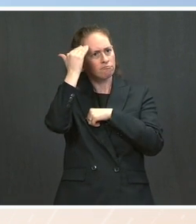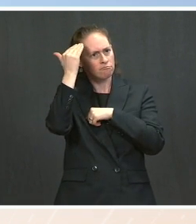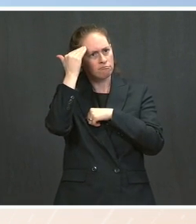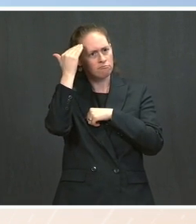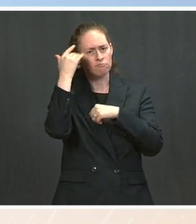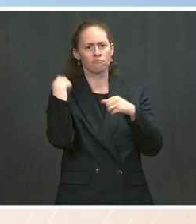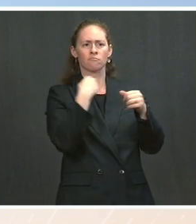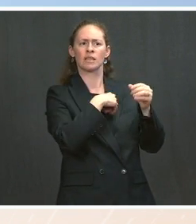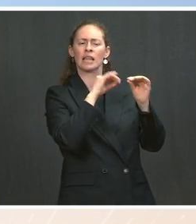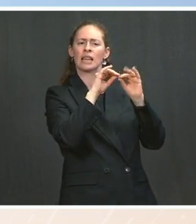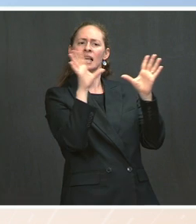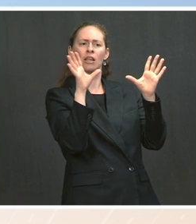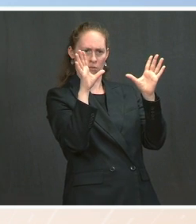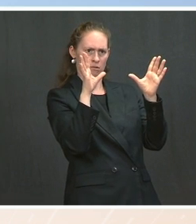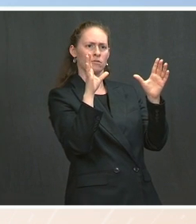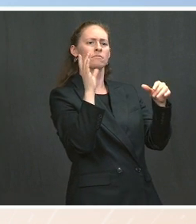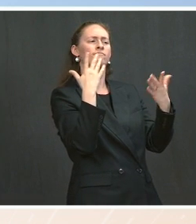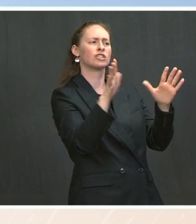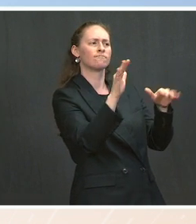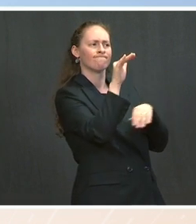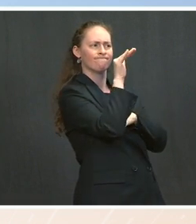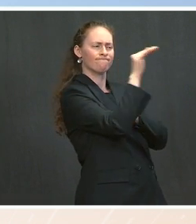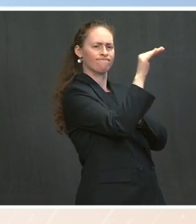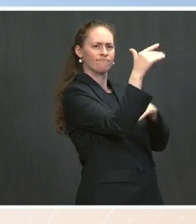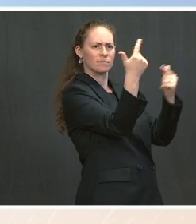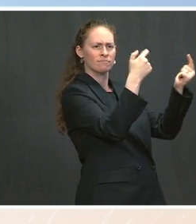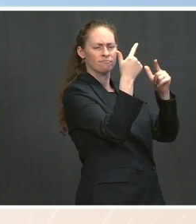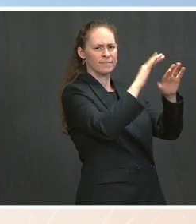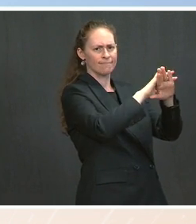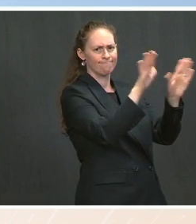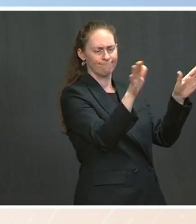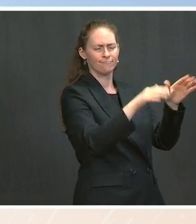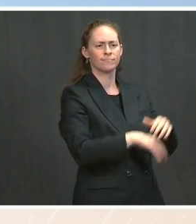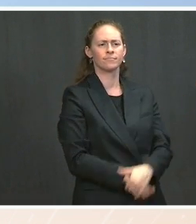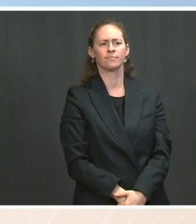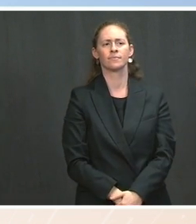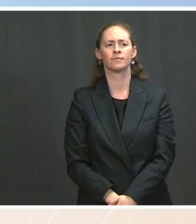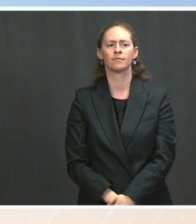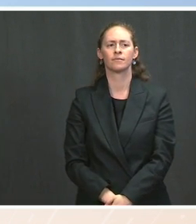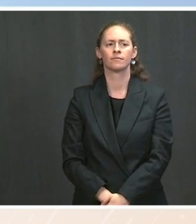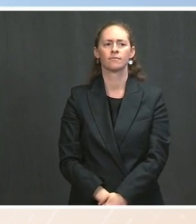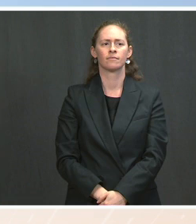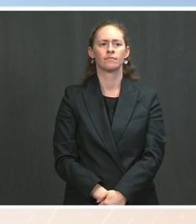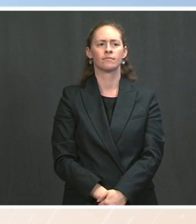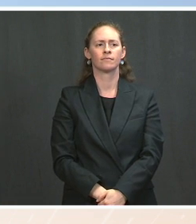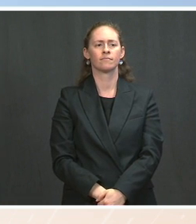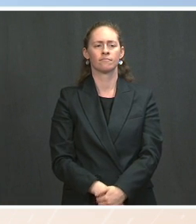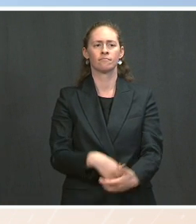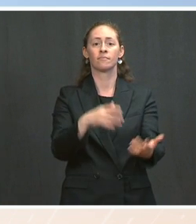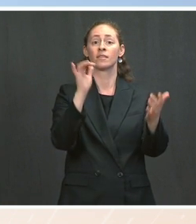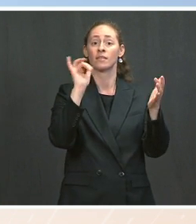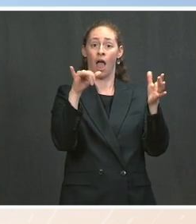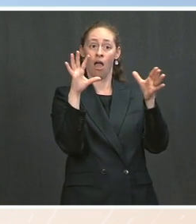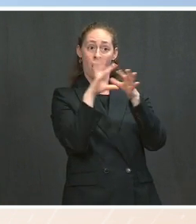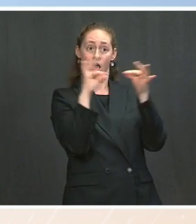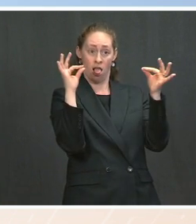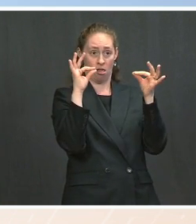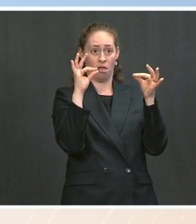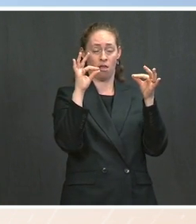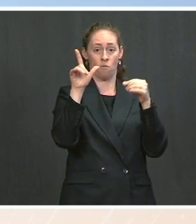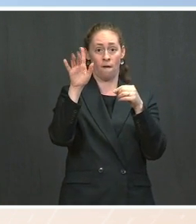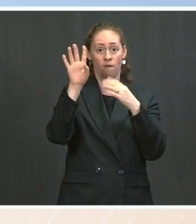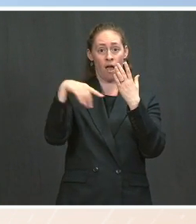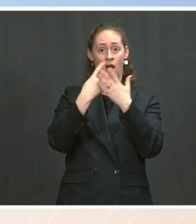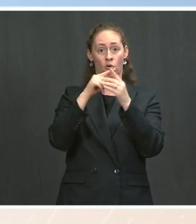time to move toward a ceasefire. And just over 24 hours later, there was an agreed ceasefire. And that required